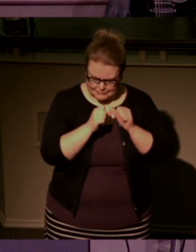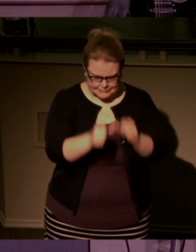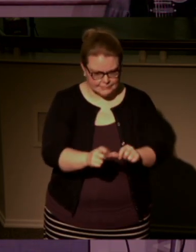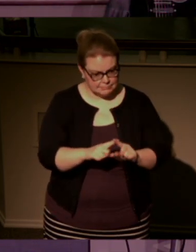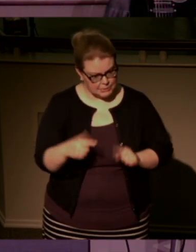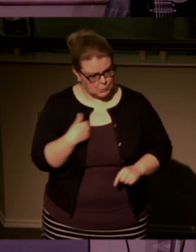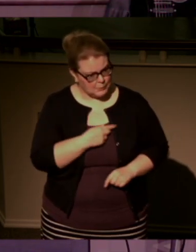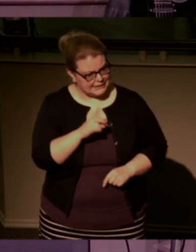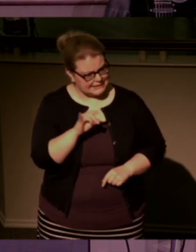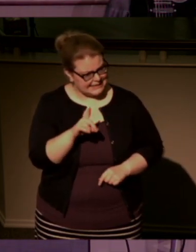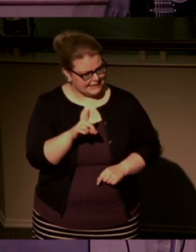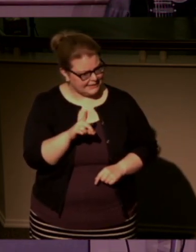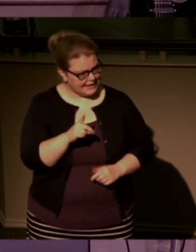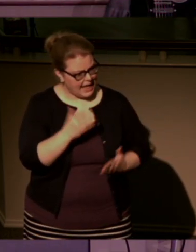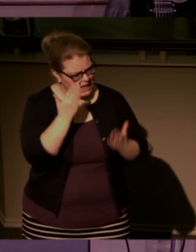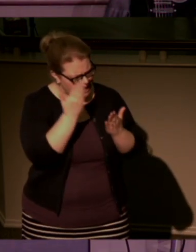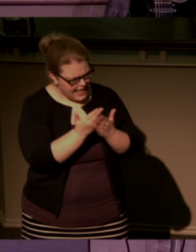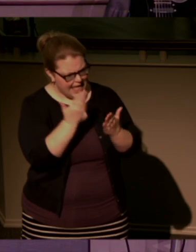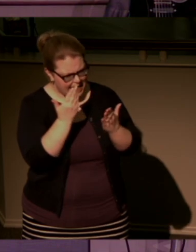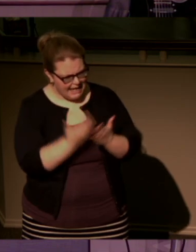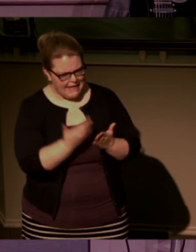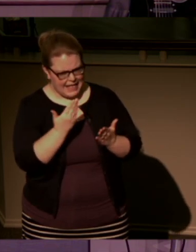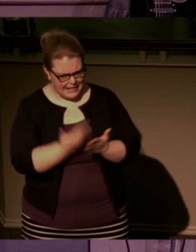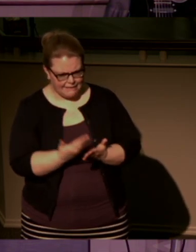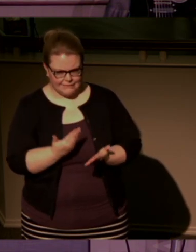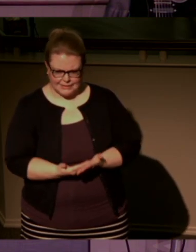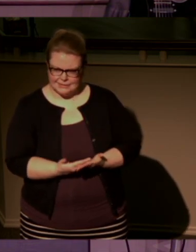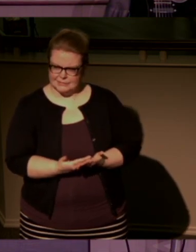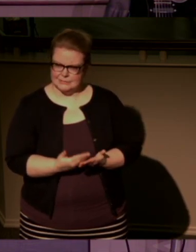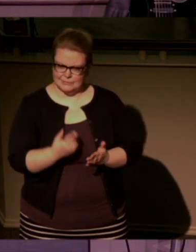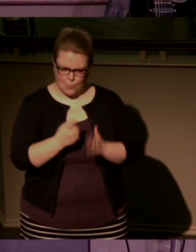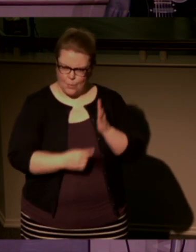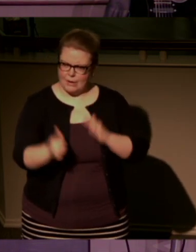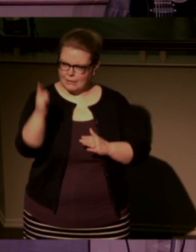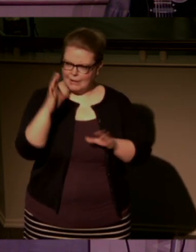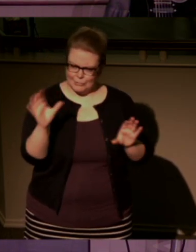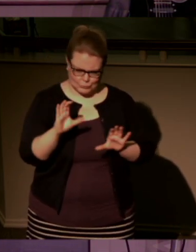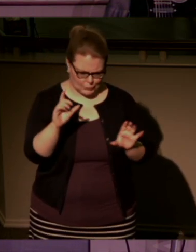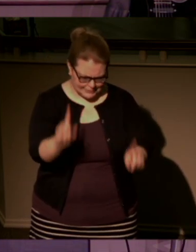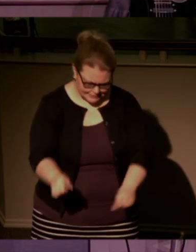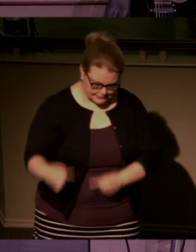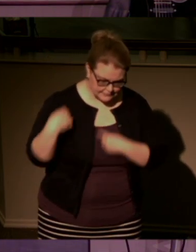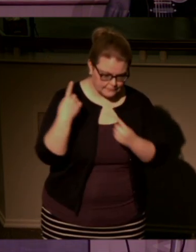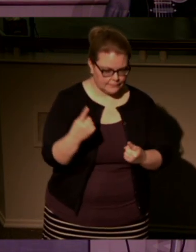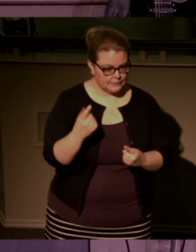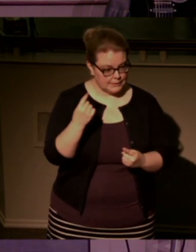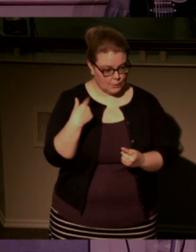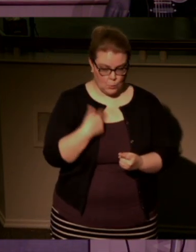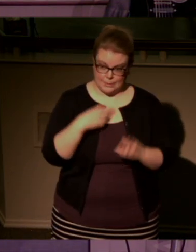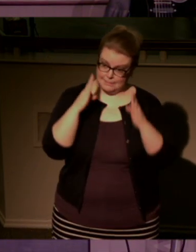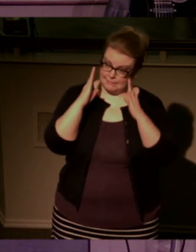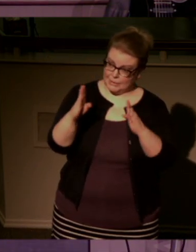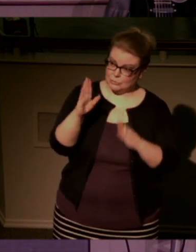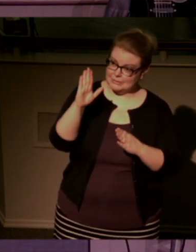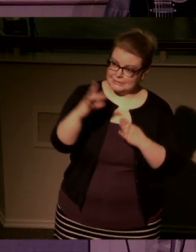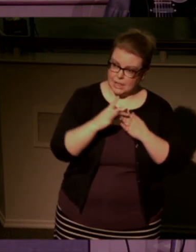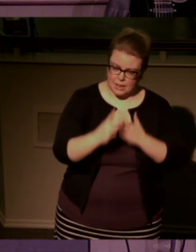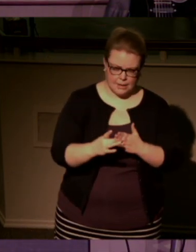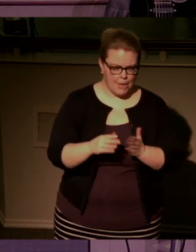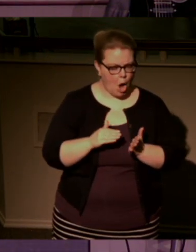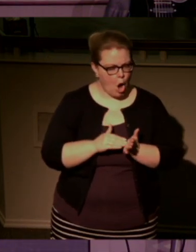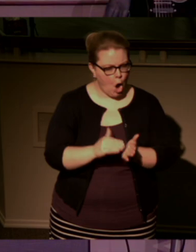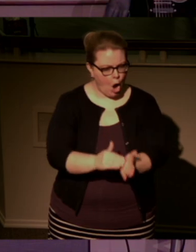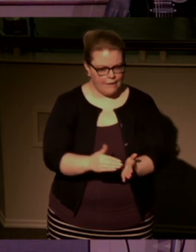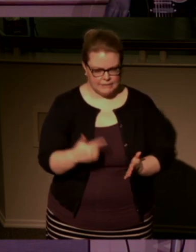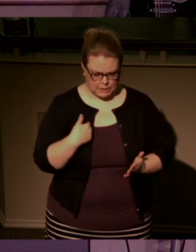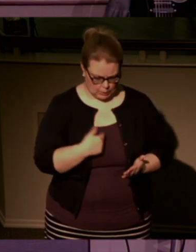evidence is all around us of what God is doing, if we're paying attention to his leadership. But so often, because we don't have